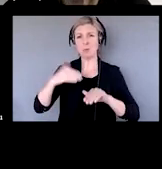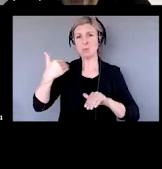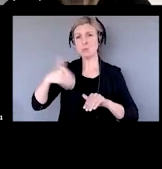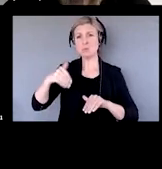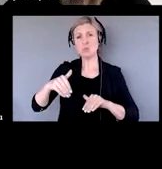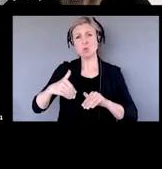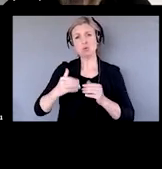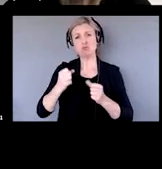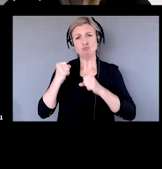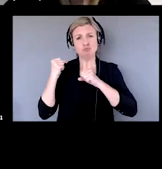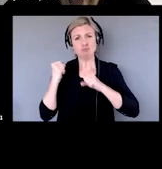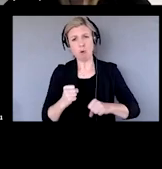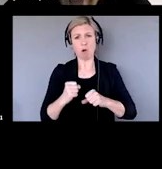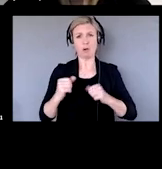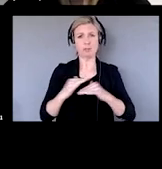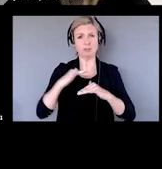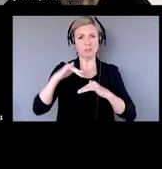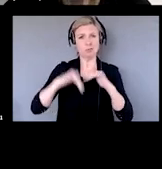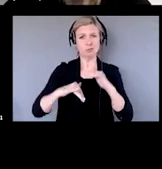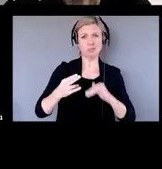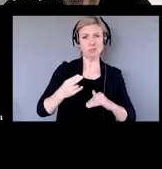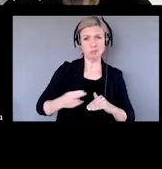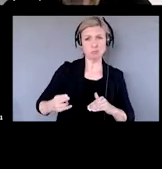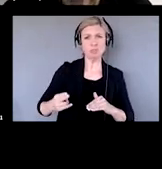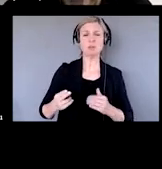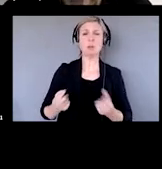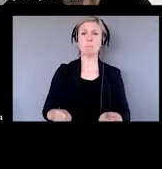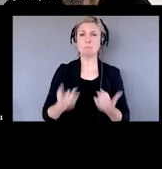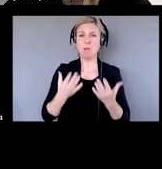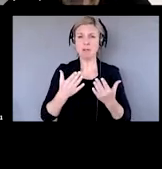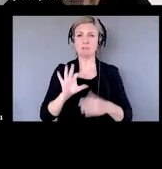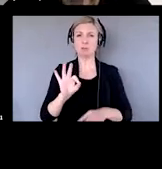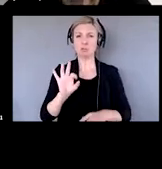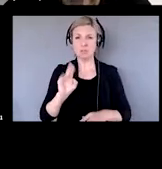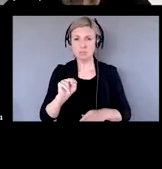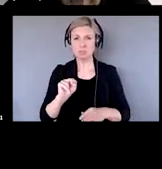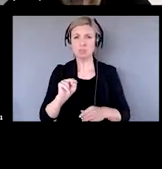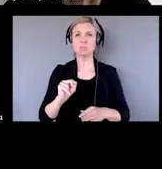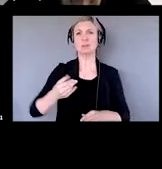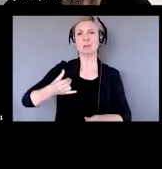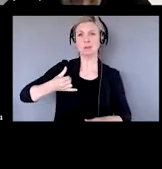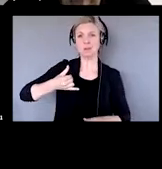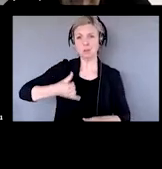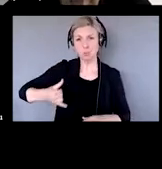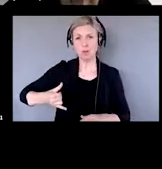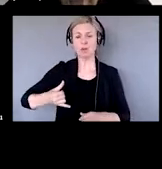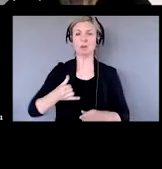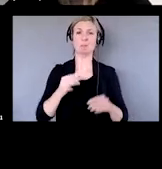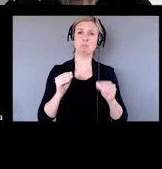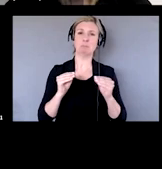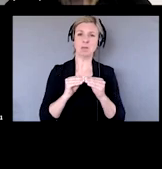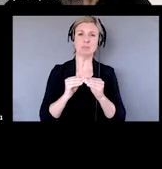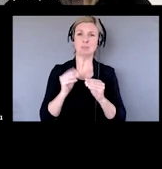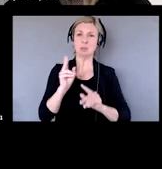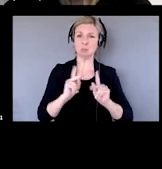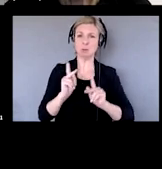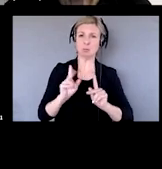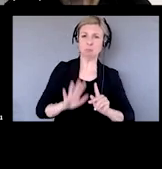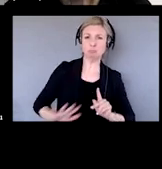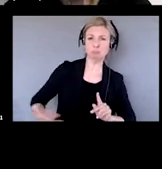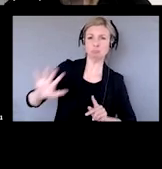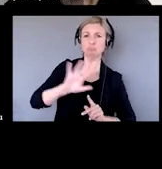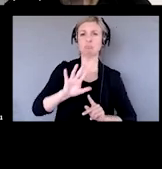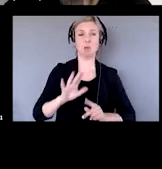and home to many First Nations, Inuit, and Métis people today. As an organization that's based in Guelph, we have a